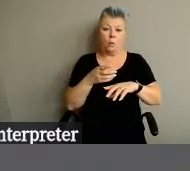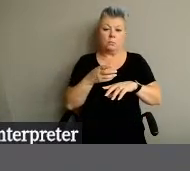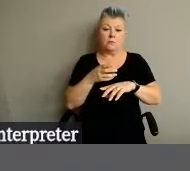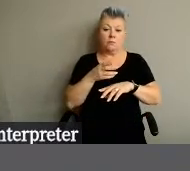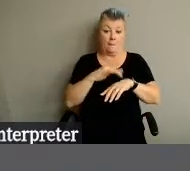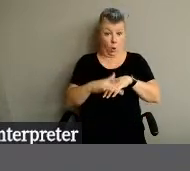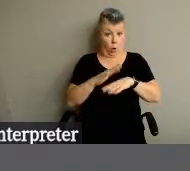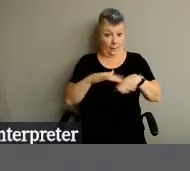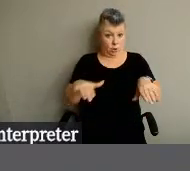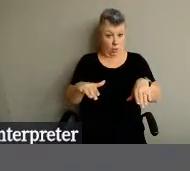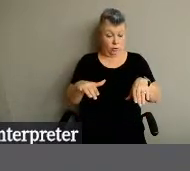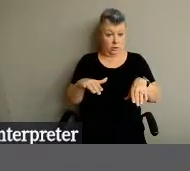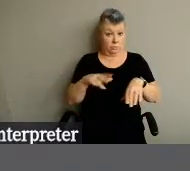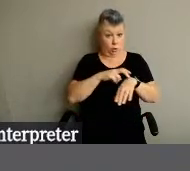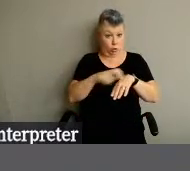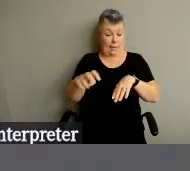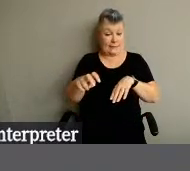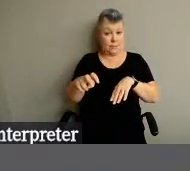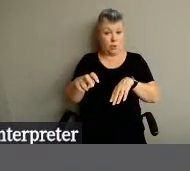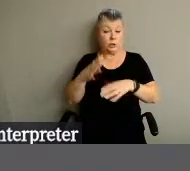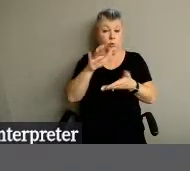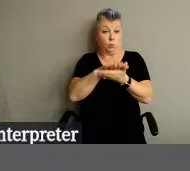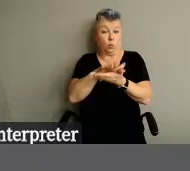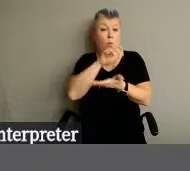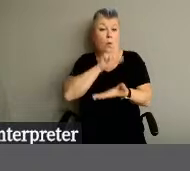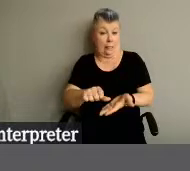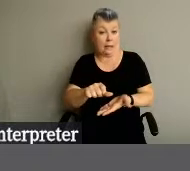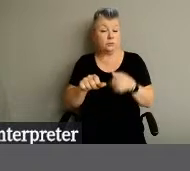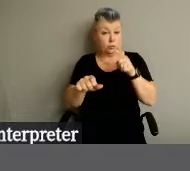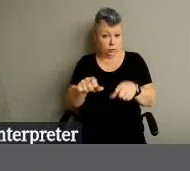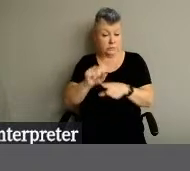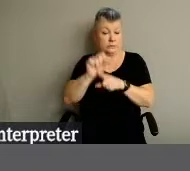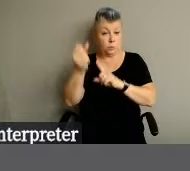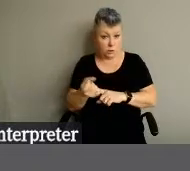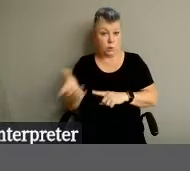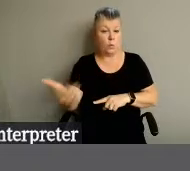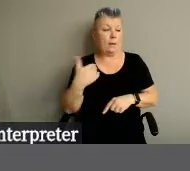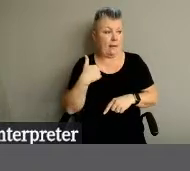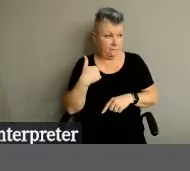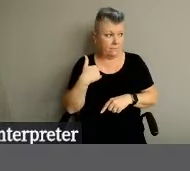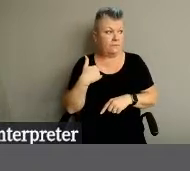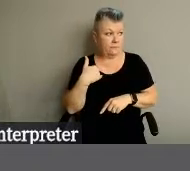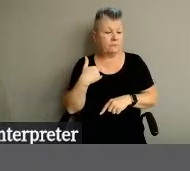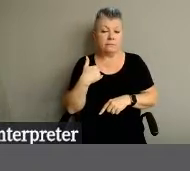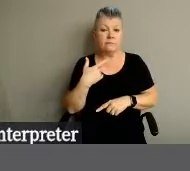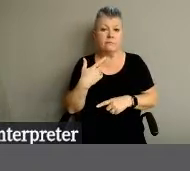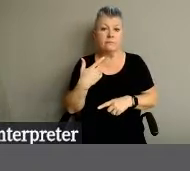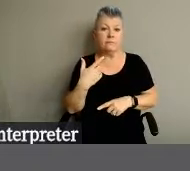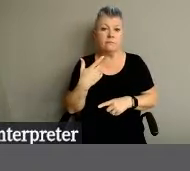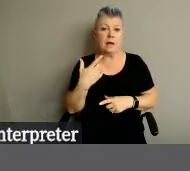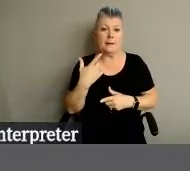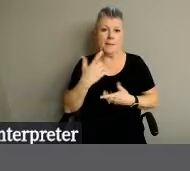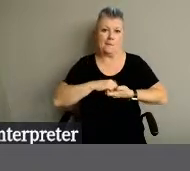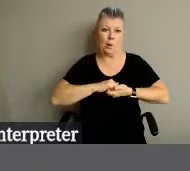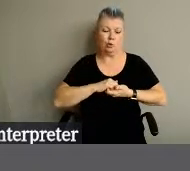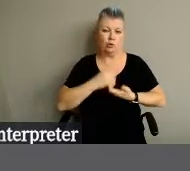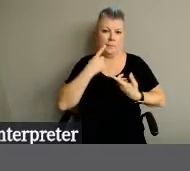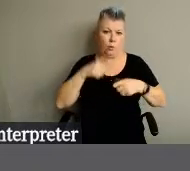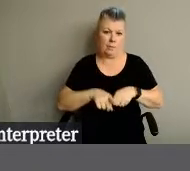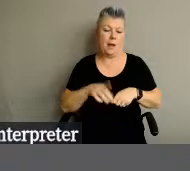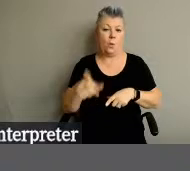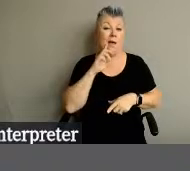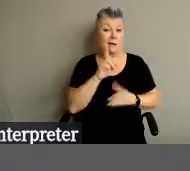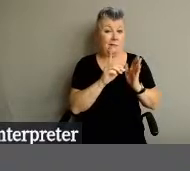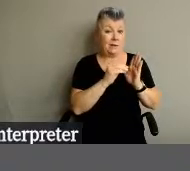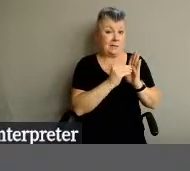school age, we have a process that we communicate with our districts and our partners. So our partner districts, we have documentation